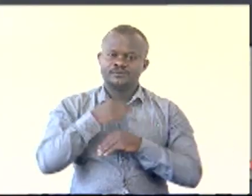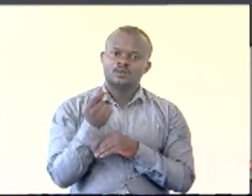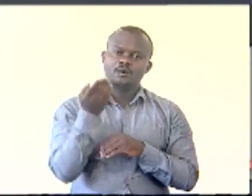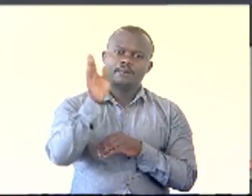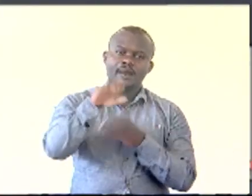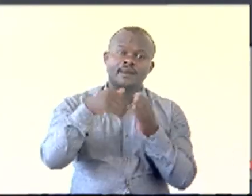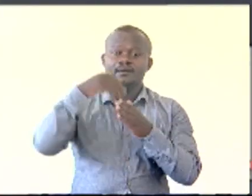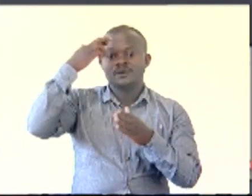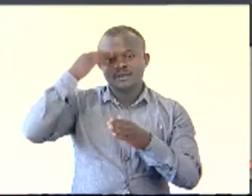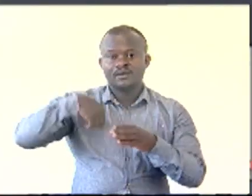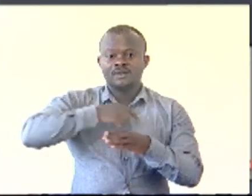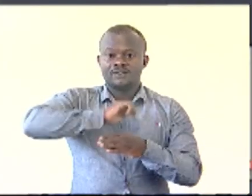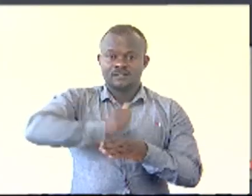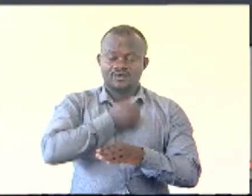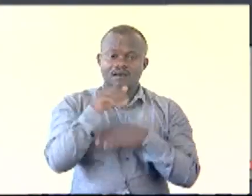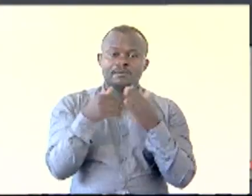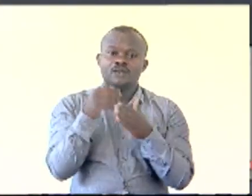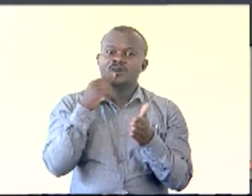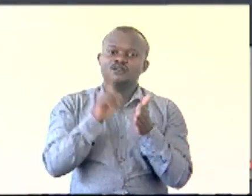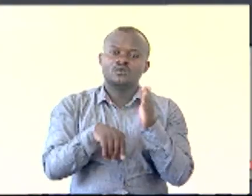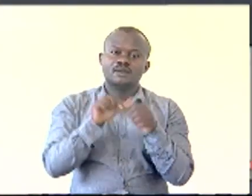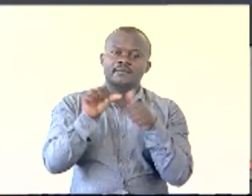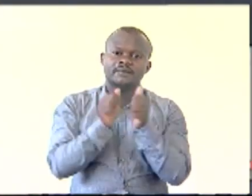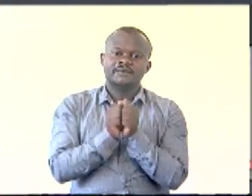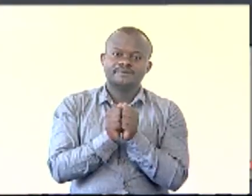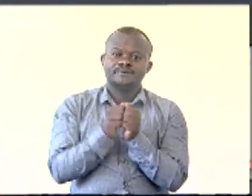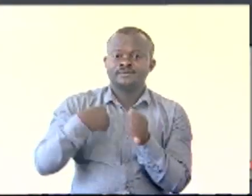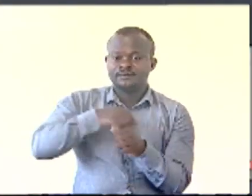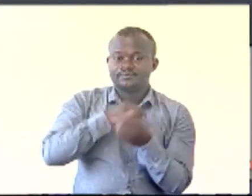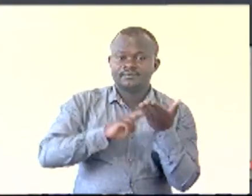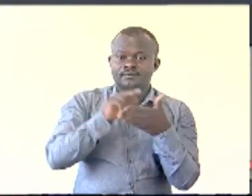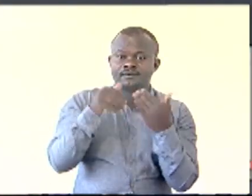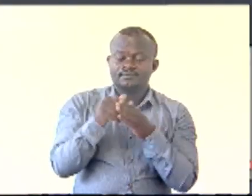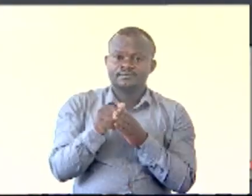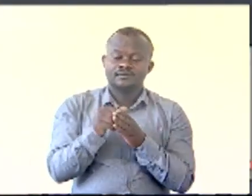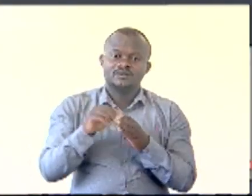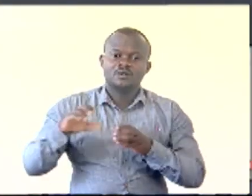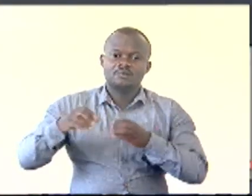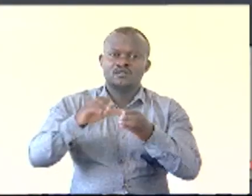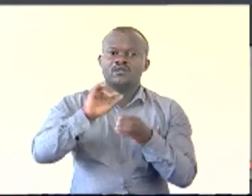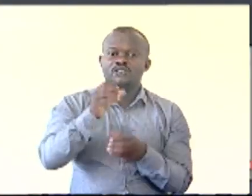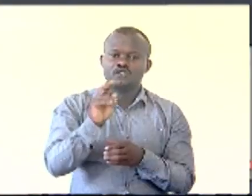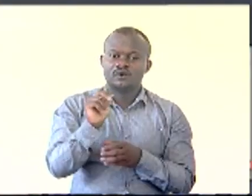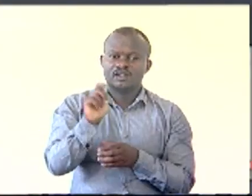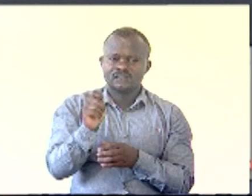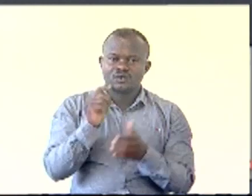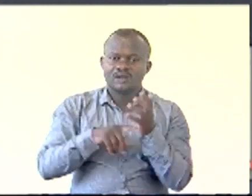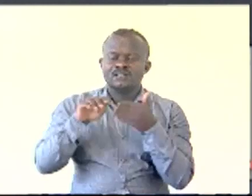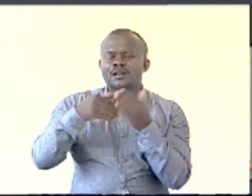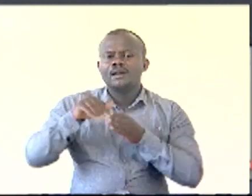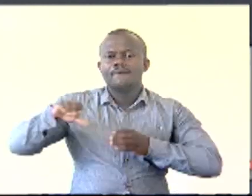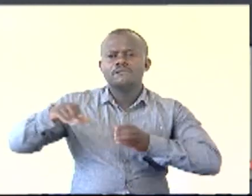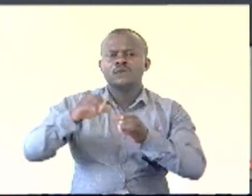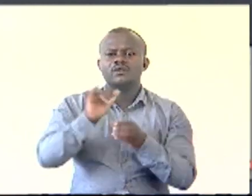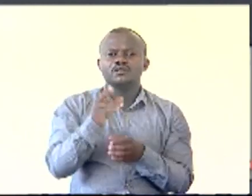remind ourselves about what we've been talking about. We started with movable joints and immovable joints. What are movable joints?